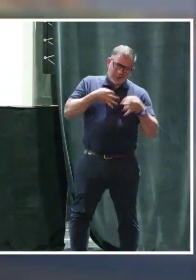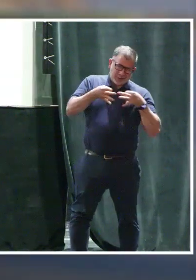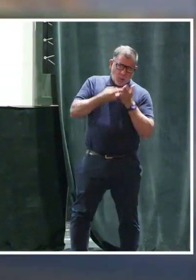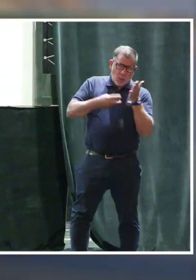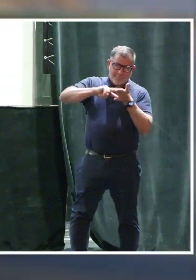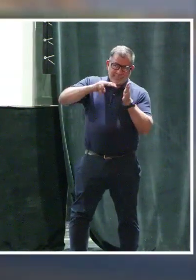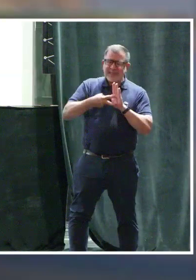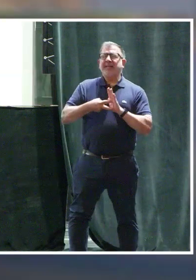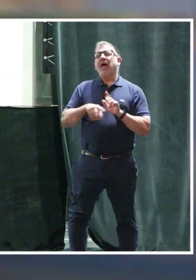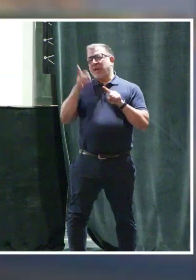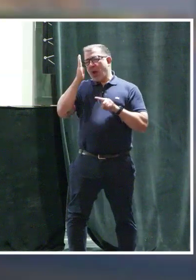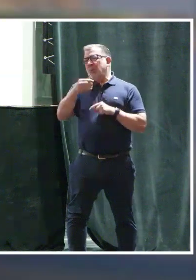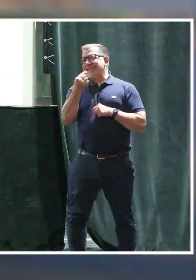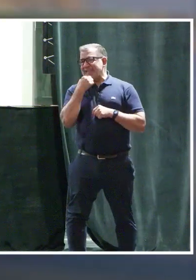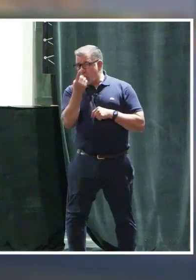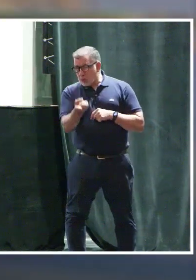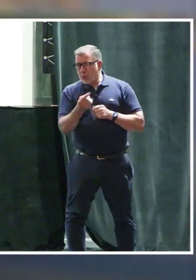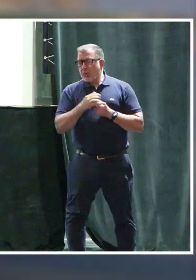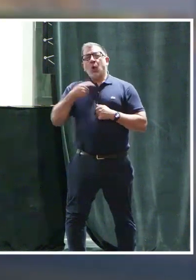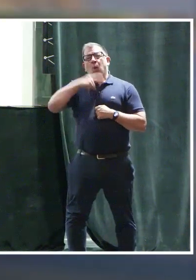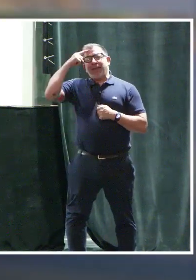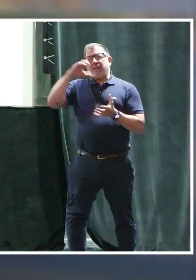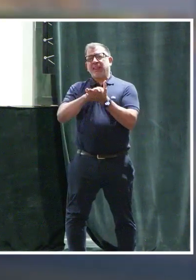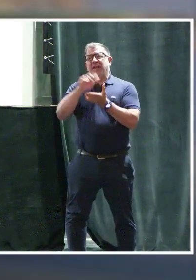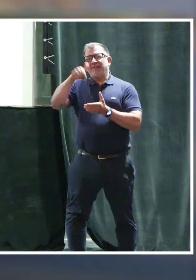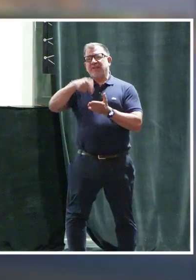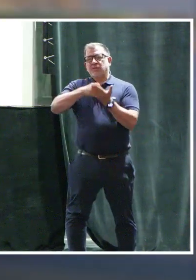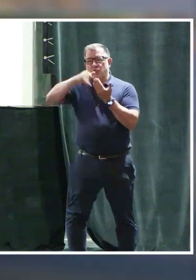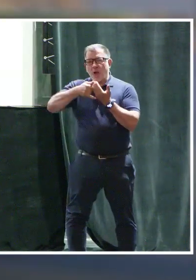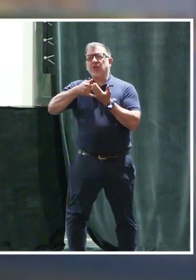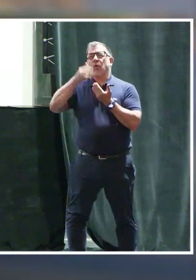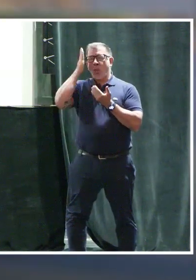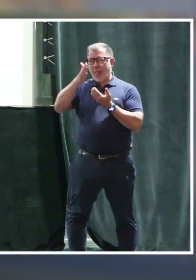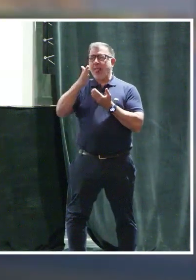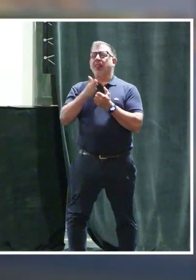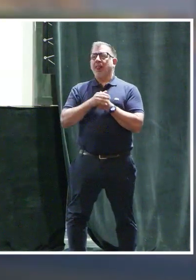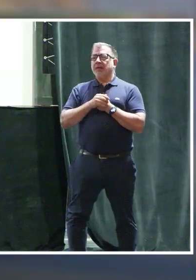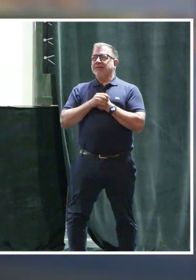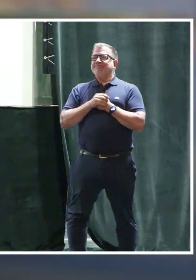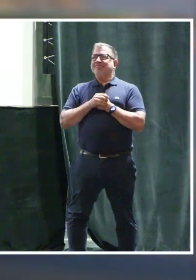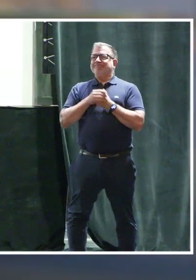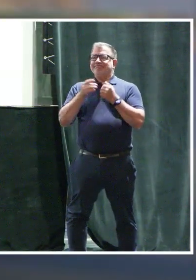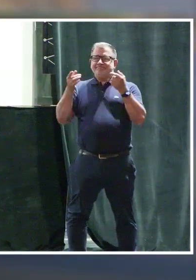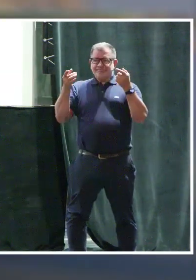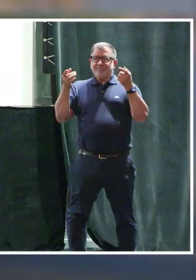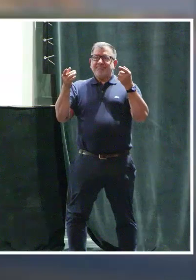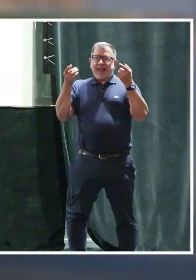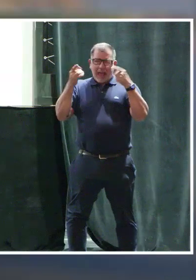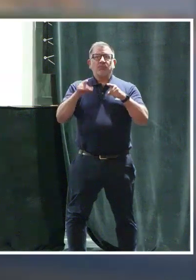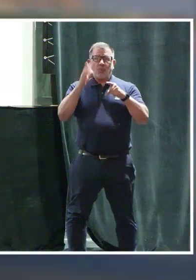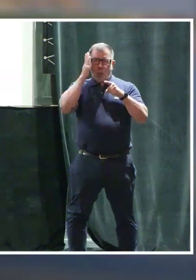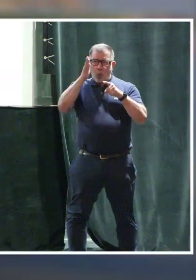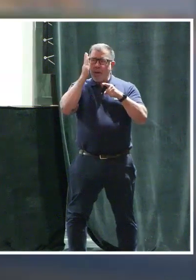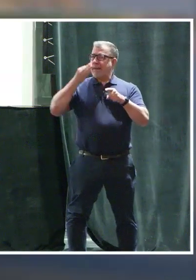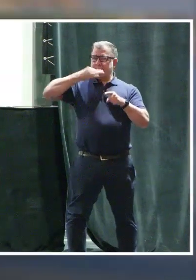but suffice it to say that we believe that this project delivery system will wind up being a benefit to